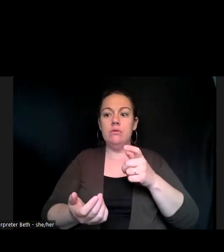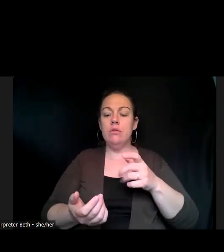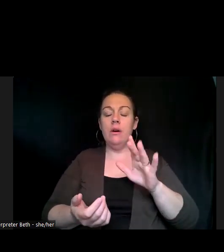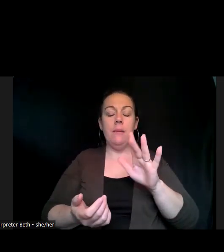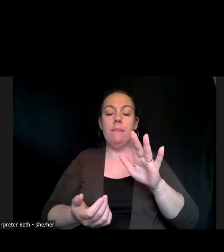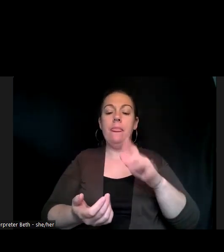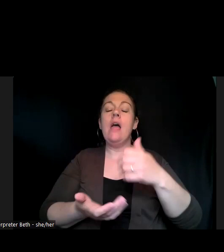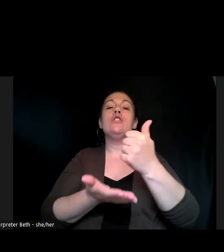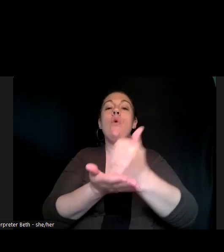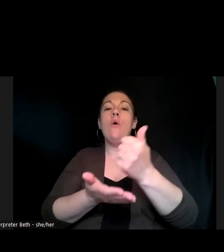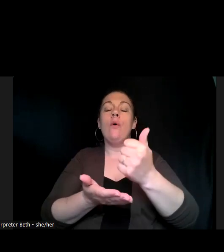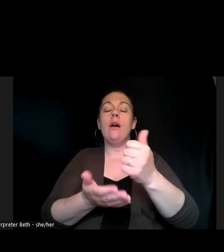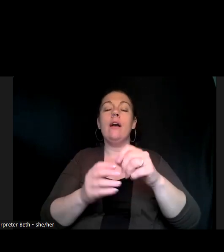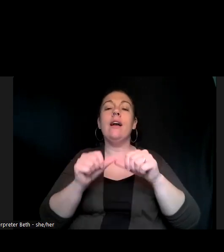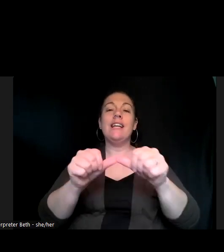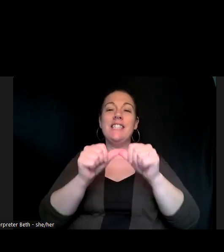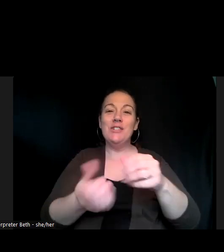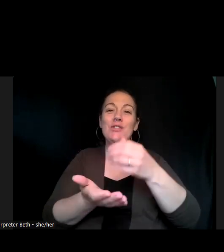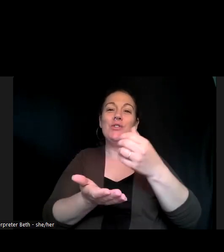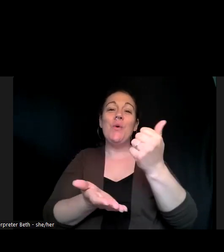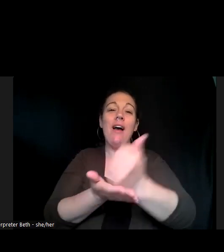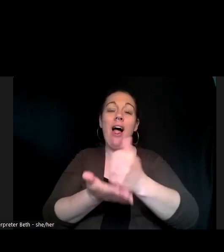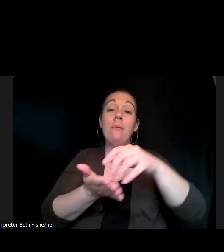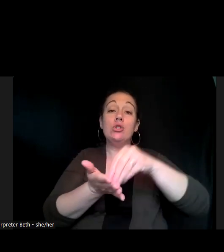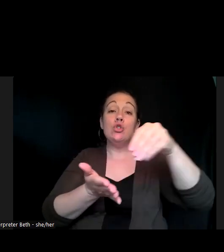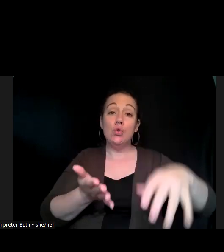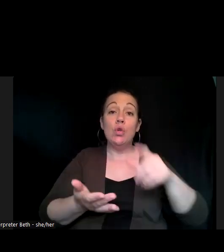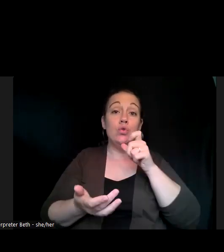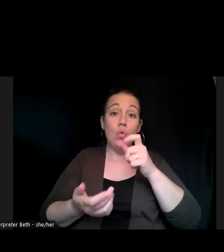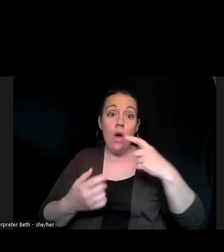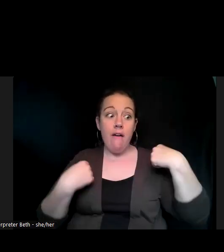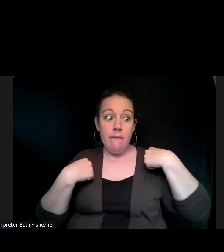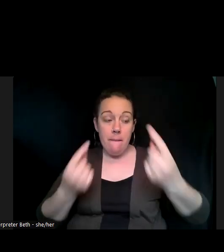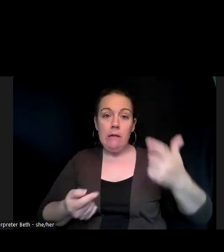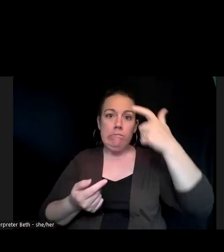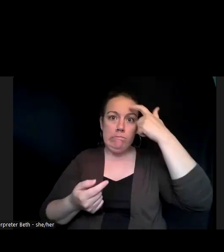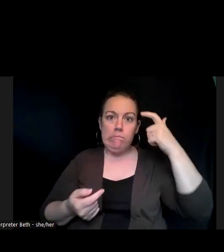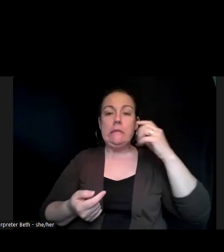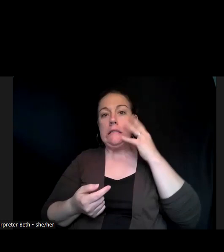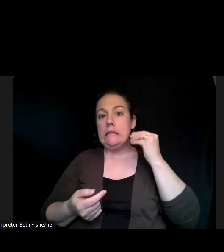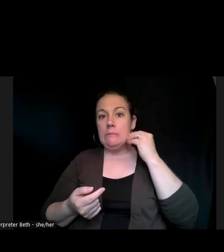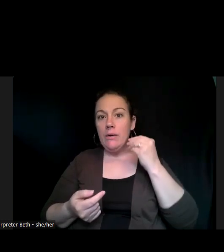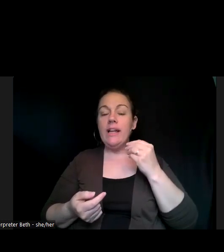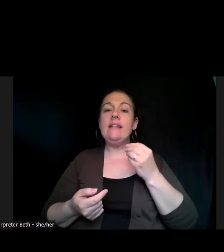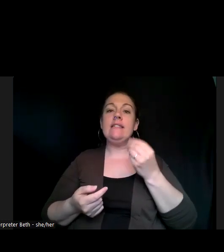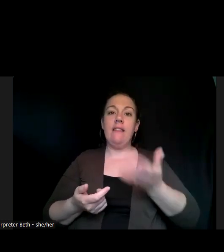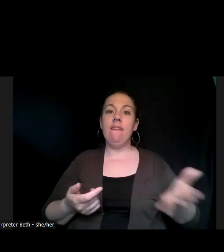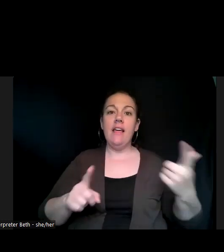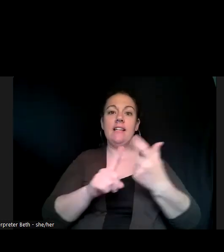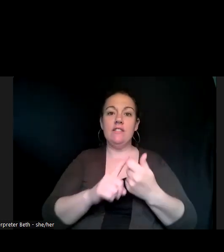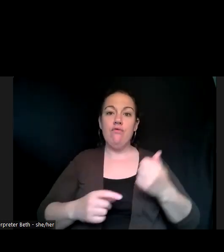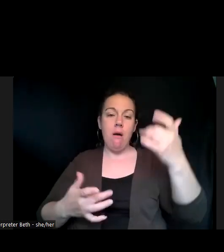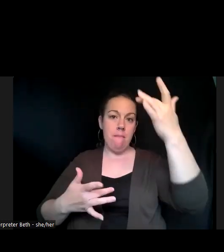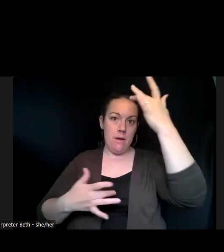billion in Bipartisan Safer Communities Act funding. Now, this funding was passed in the wake of a tragic school shooting